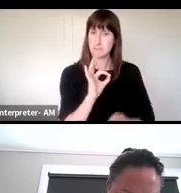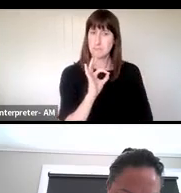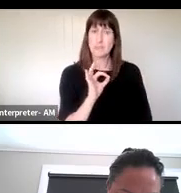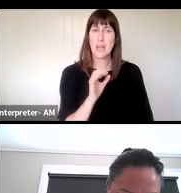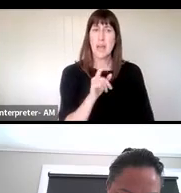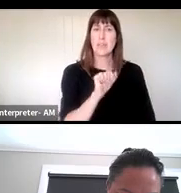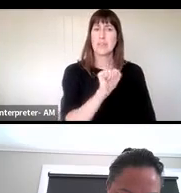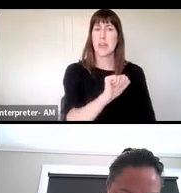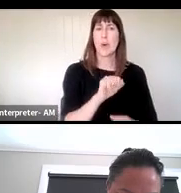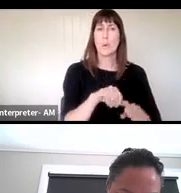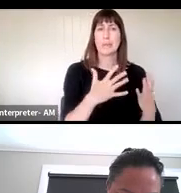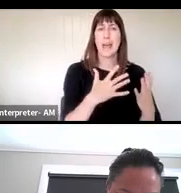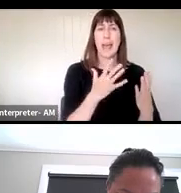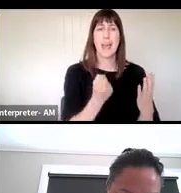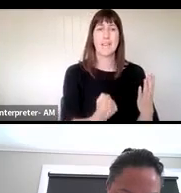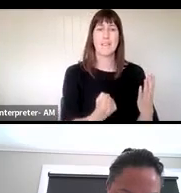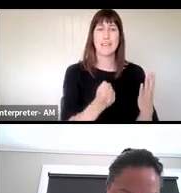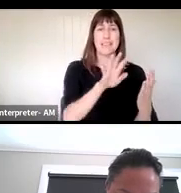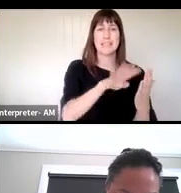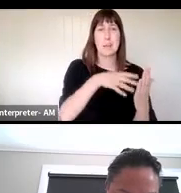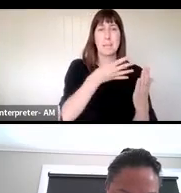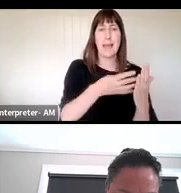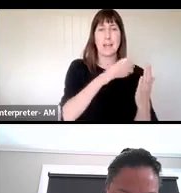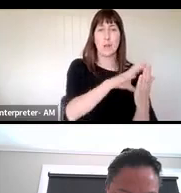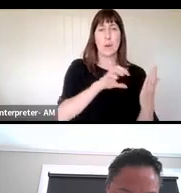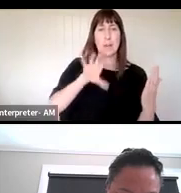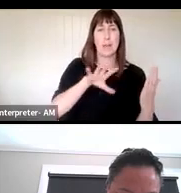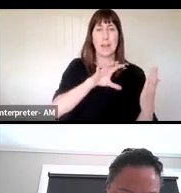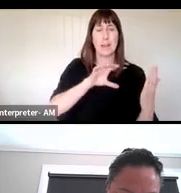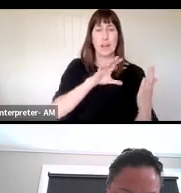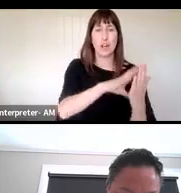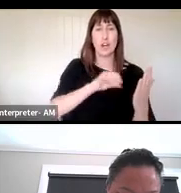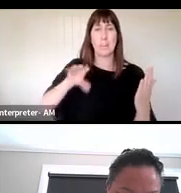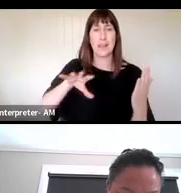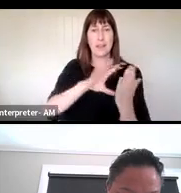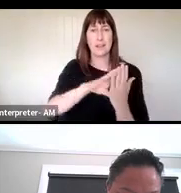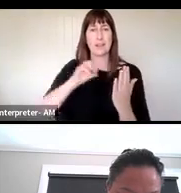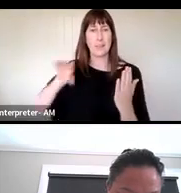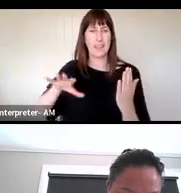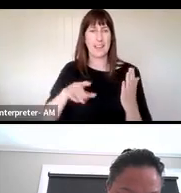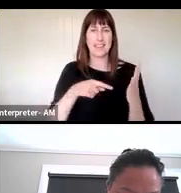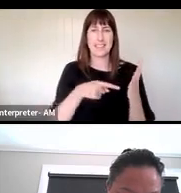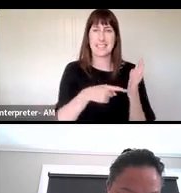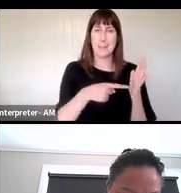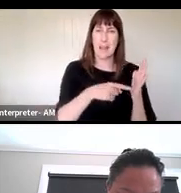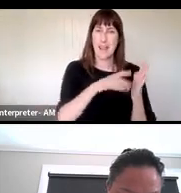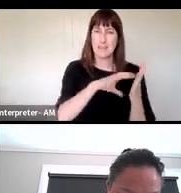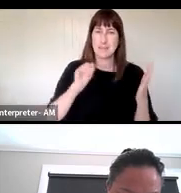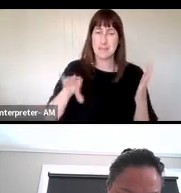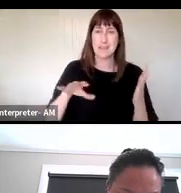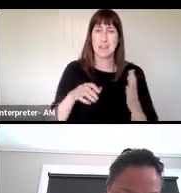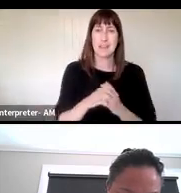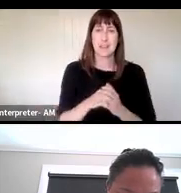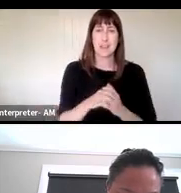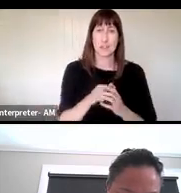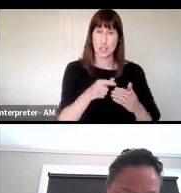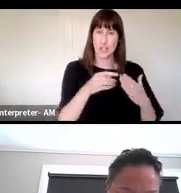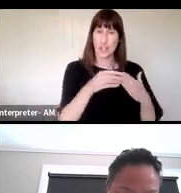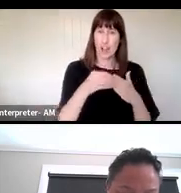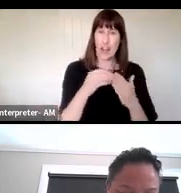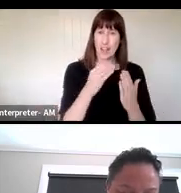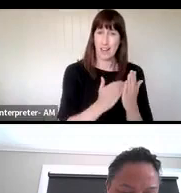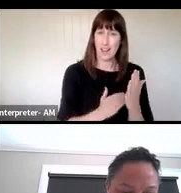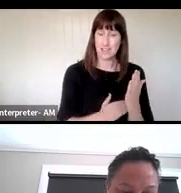websites, and they've got a really good design system. So we actually, yeah, when we're looking for